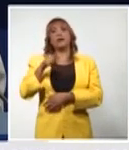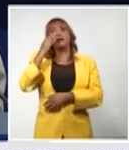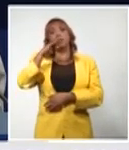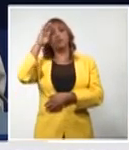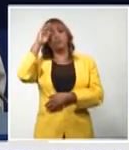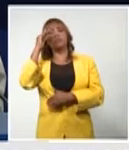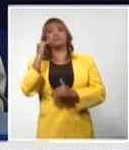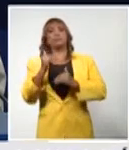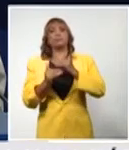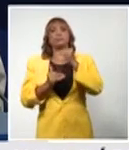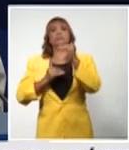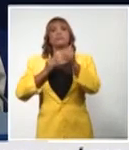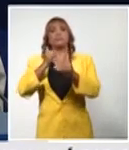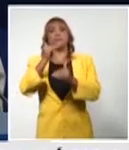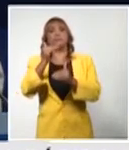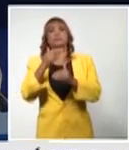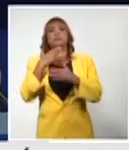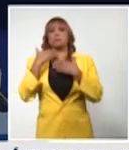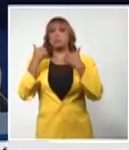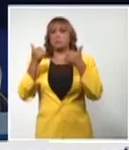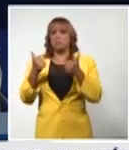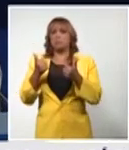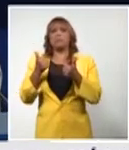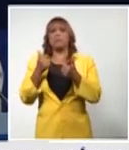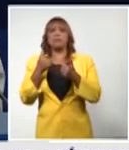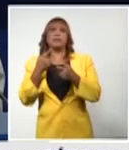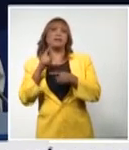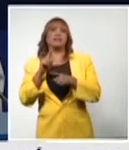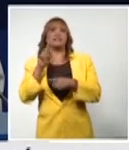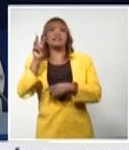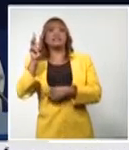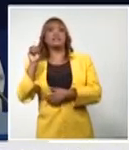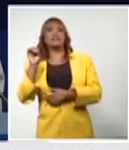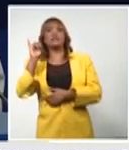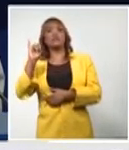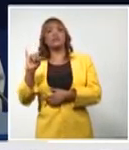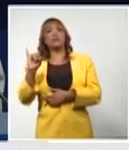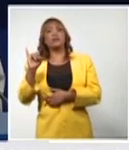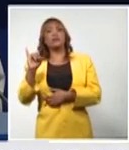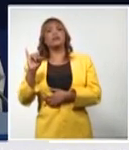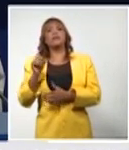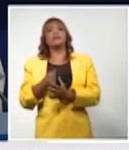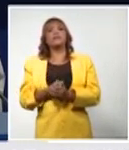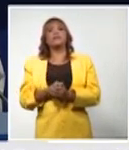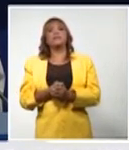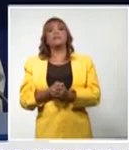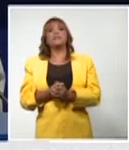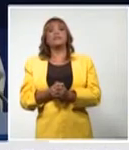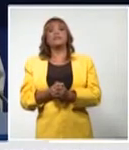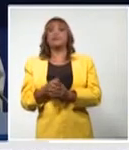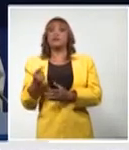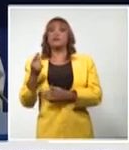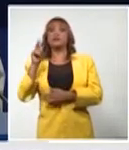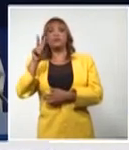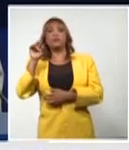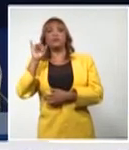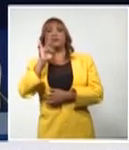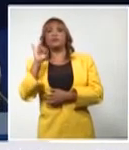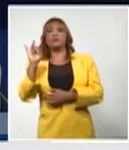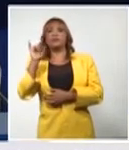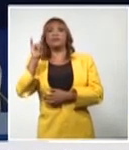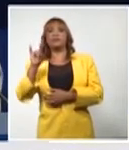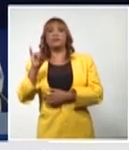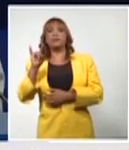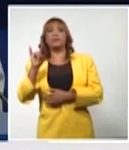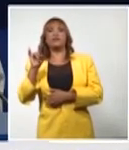clinically stable and responding well to treatment. That is to say, 279, or